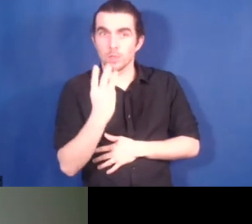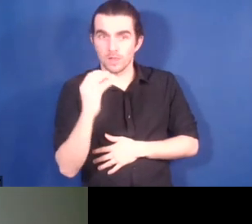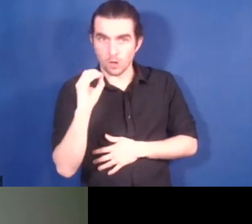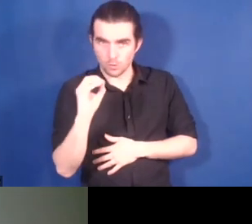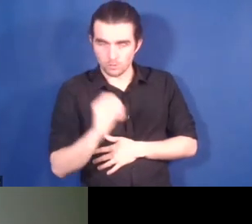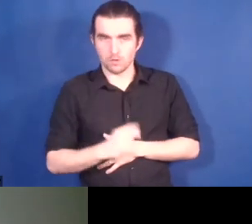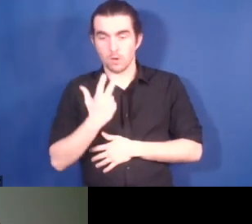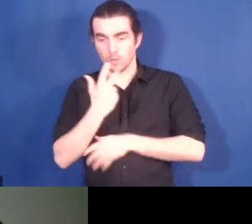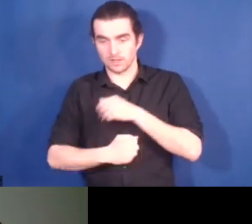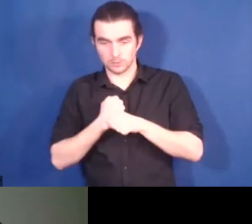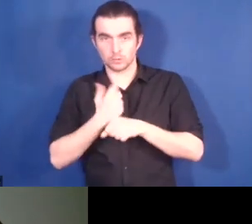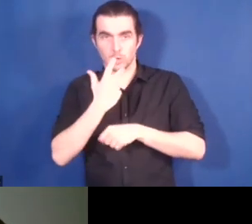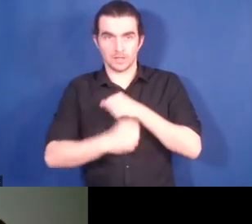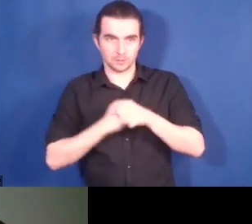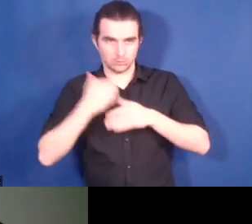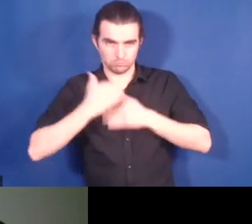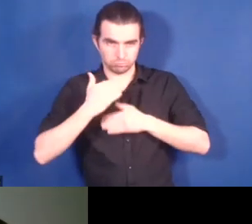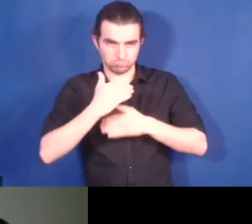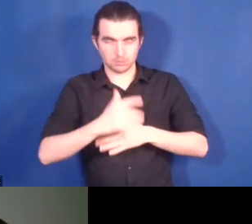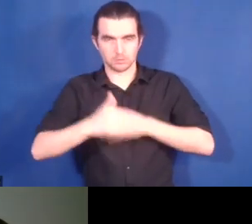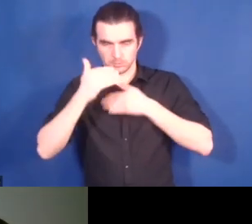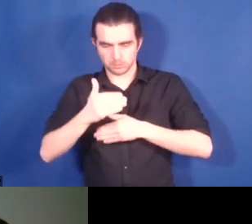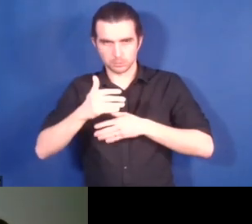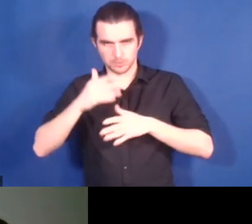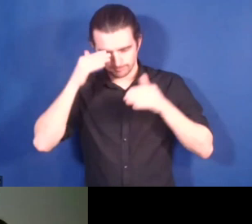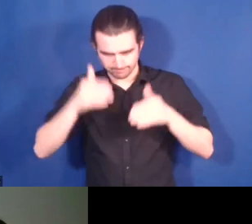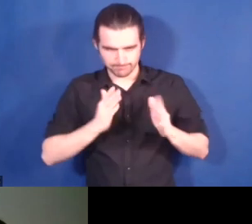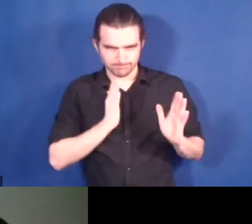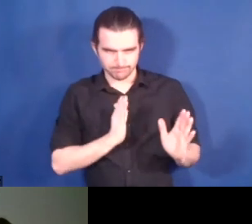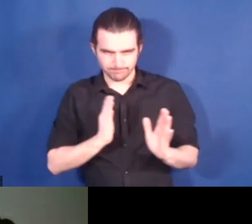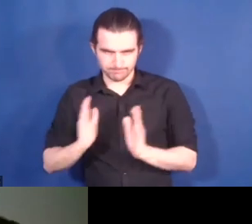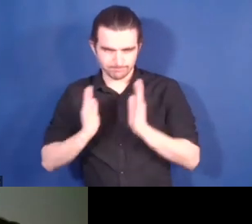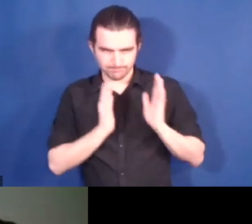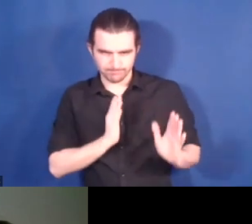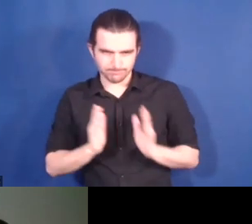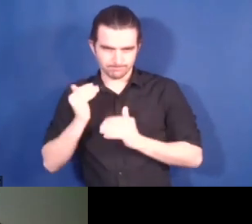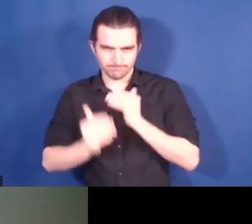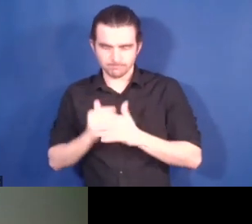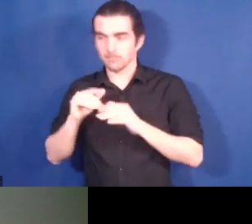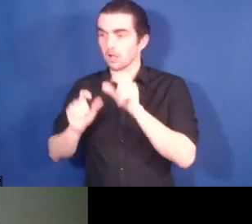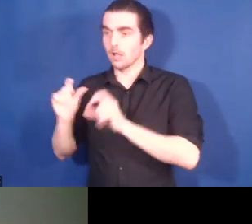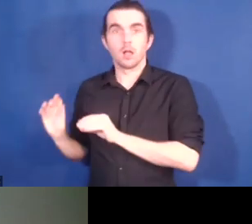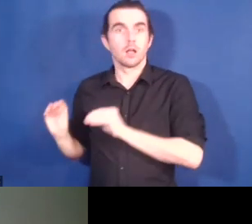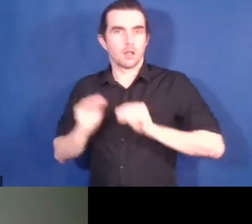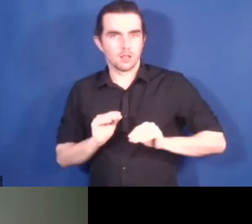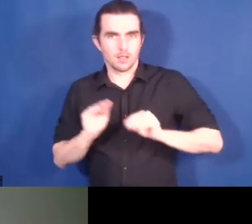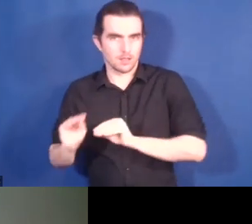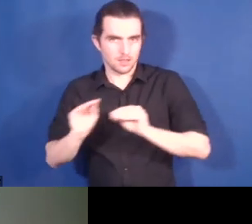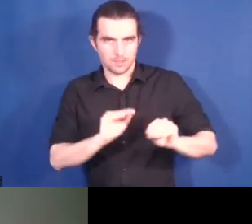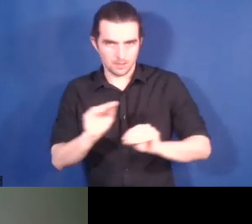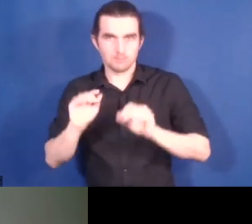before, to move together in some common goals related to increasing the number of resettlement